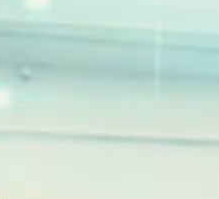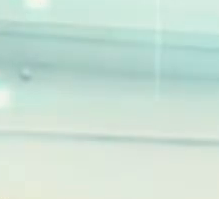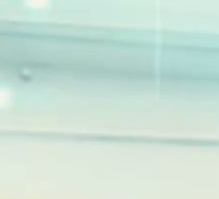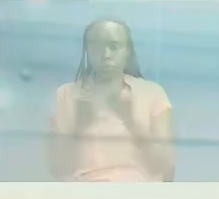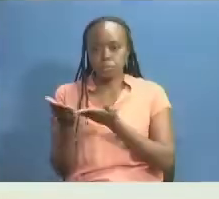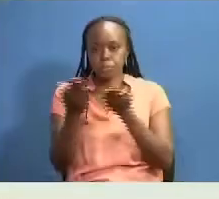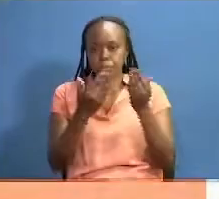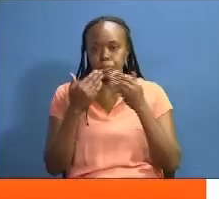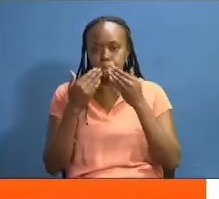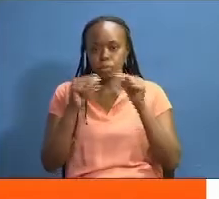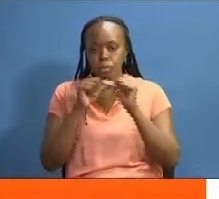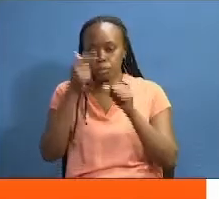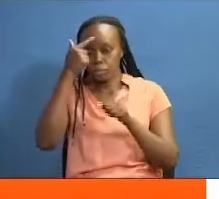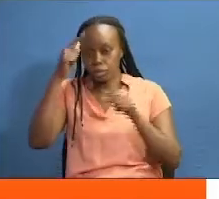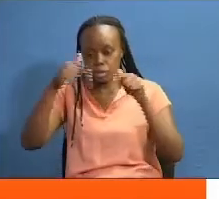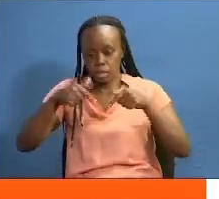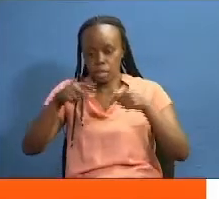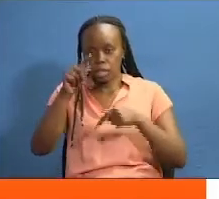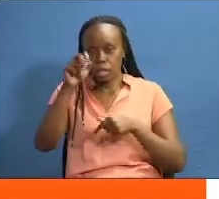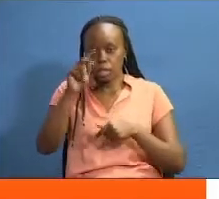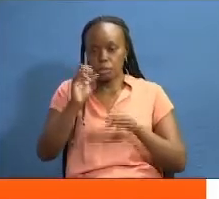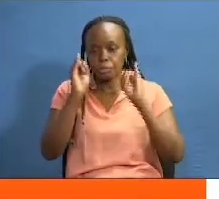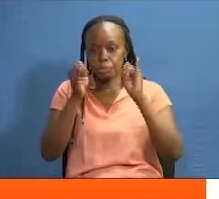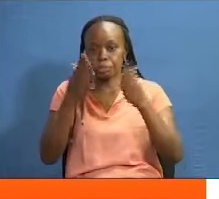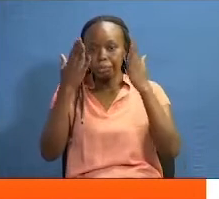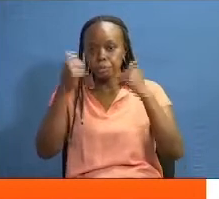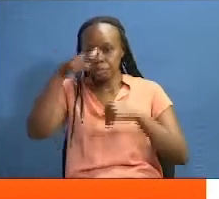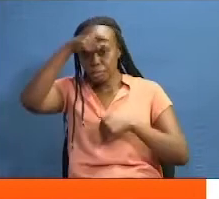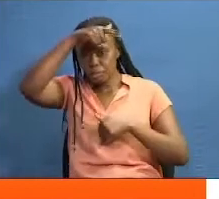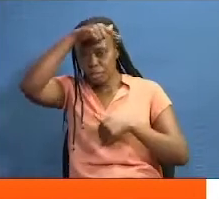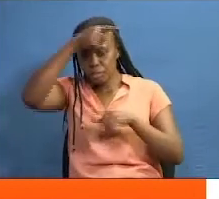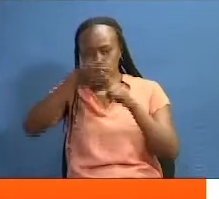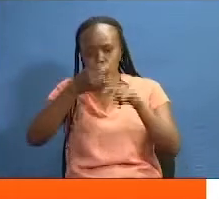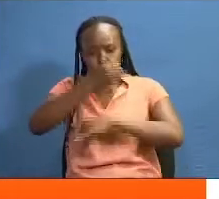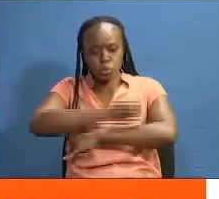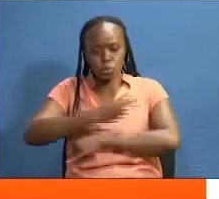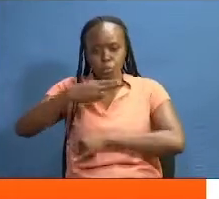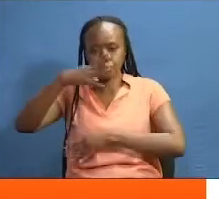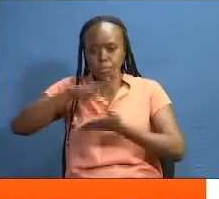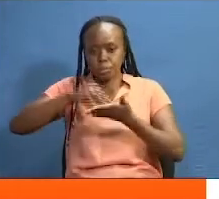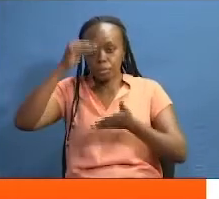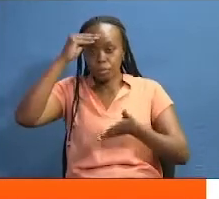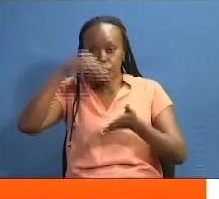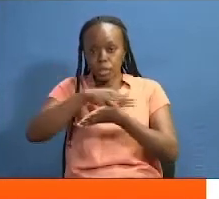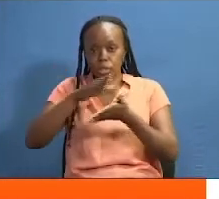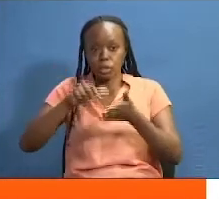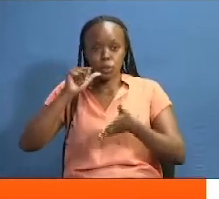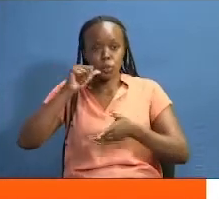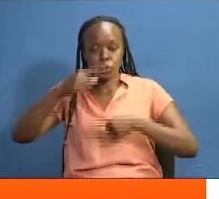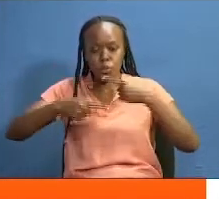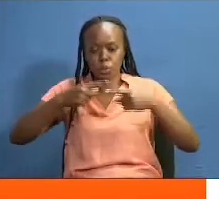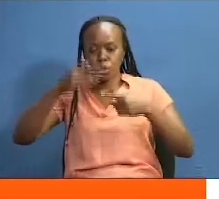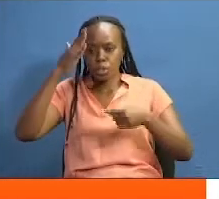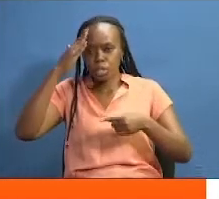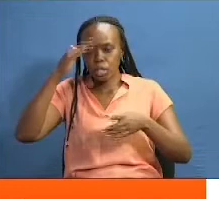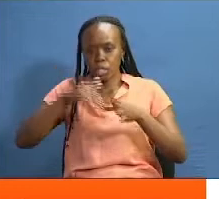Welcome back and thank you for staying with us on KUTV Primetime News. Now, graduating from the institutions of higher learning is all fun and games until you